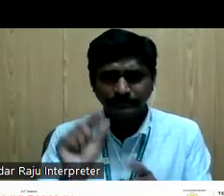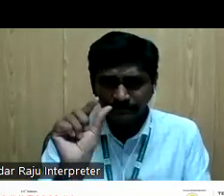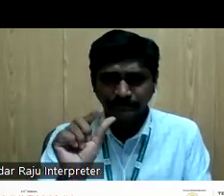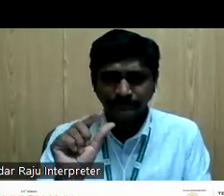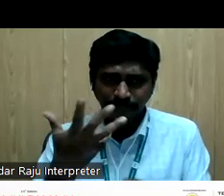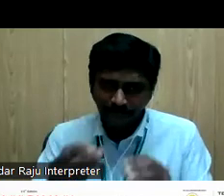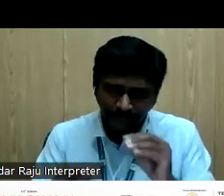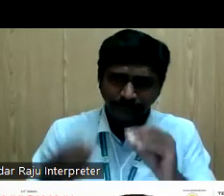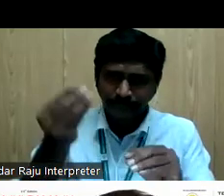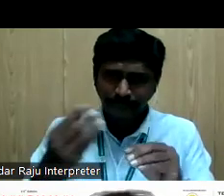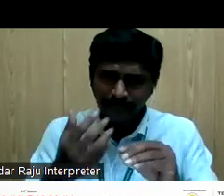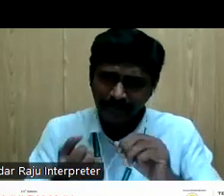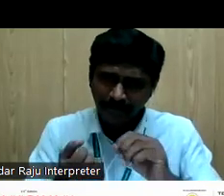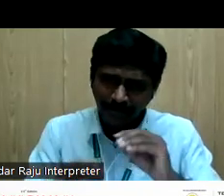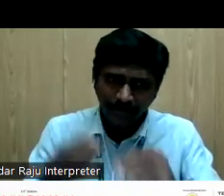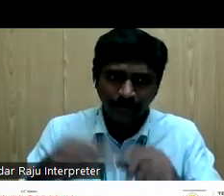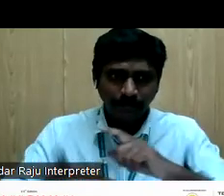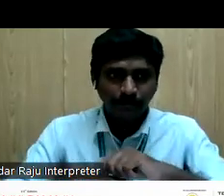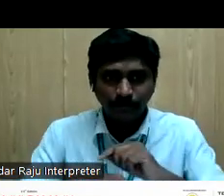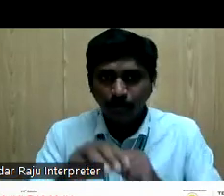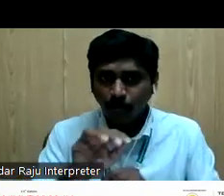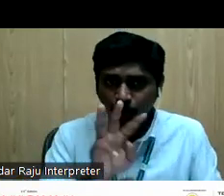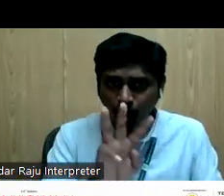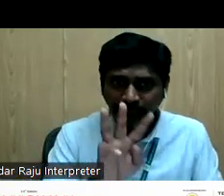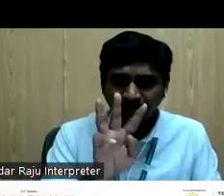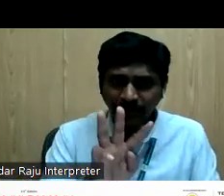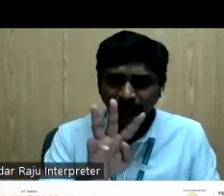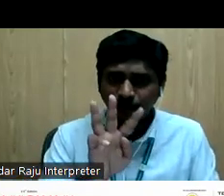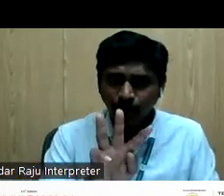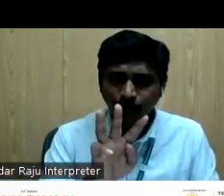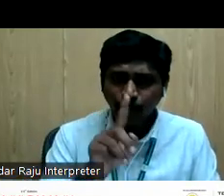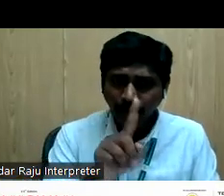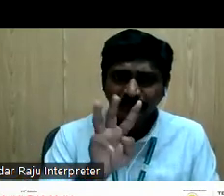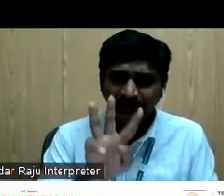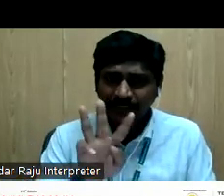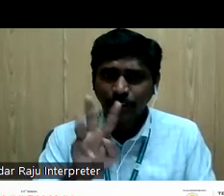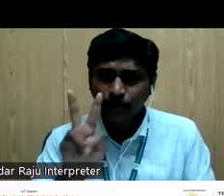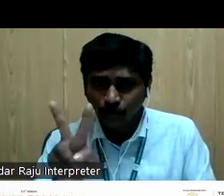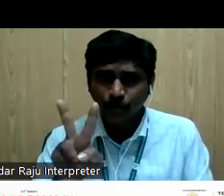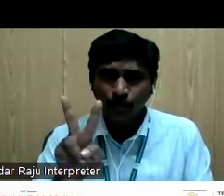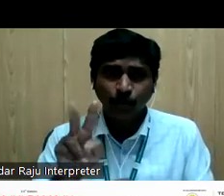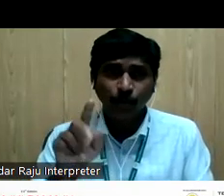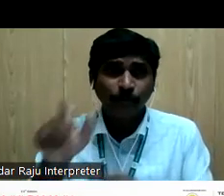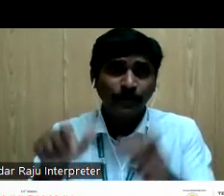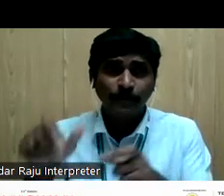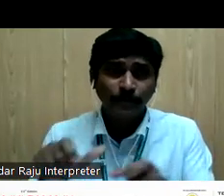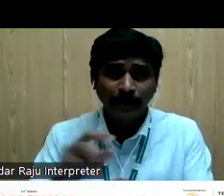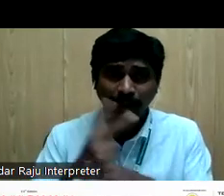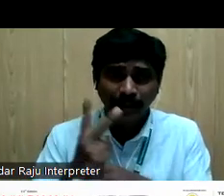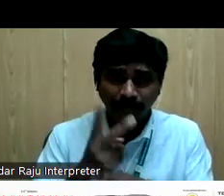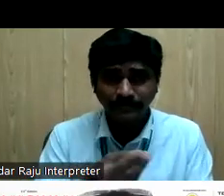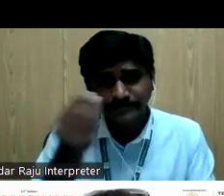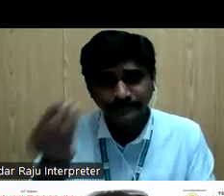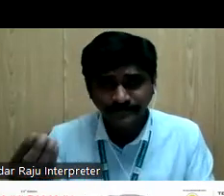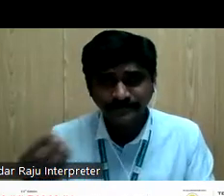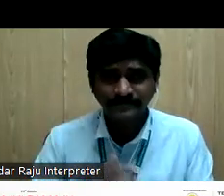when it is 132 million people who are caregivers. Without further ado, let me introduce